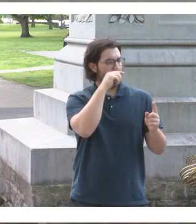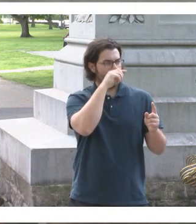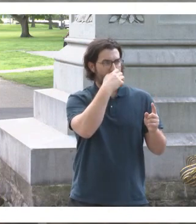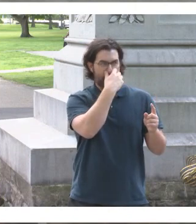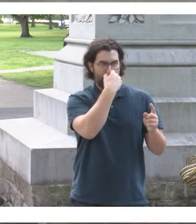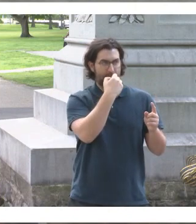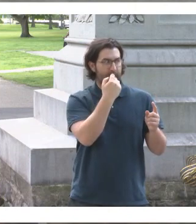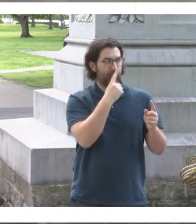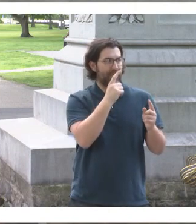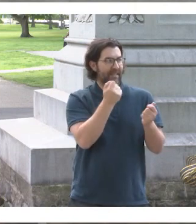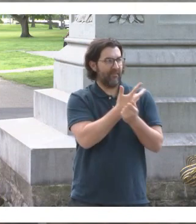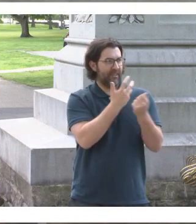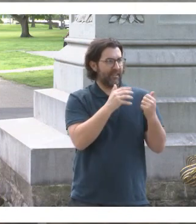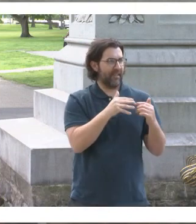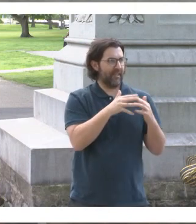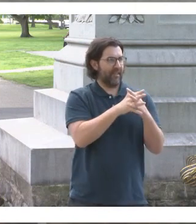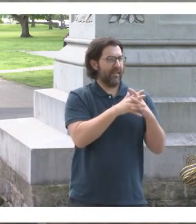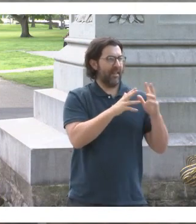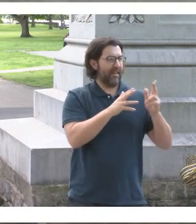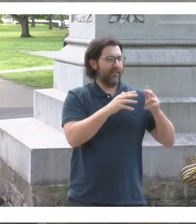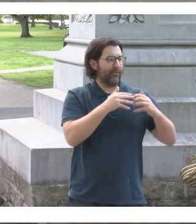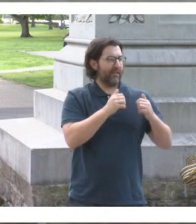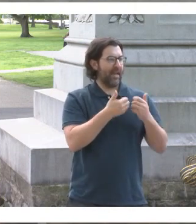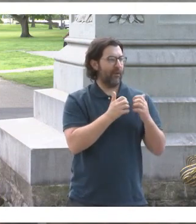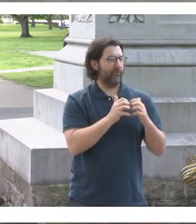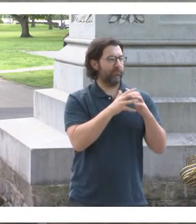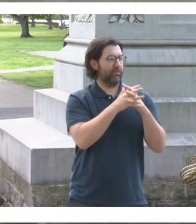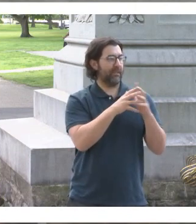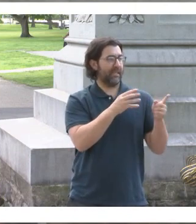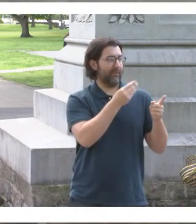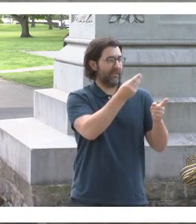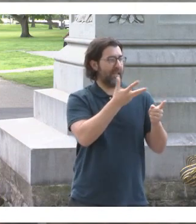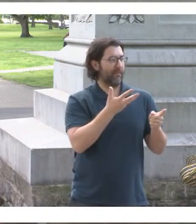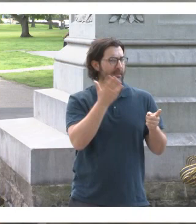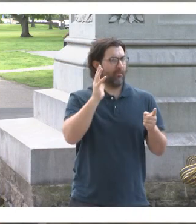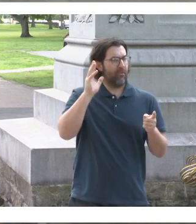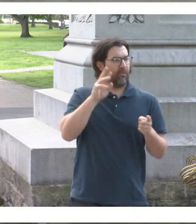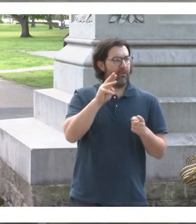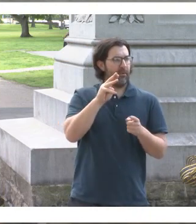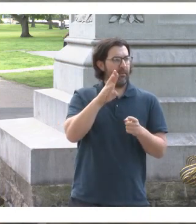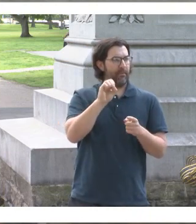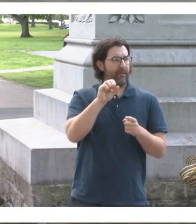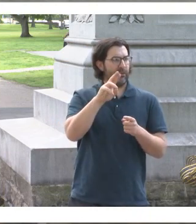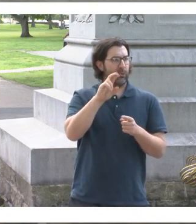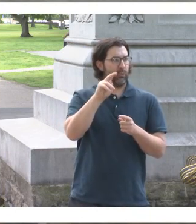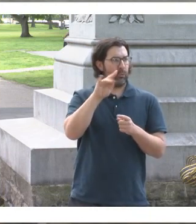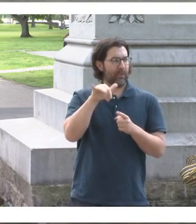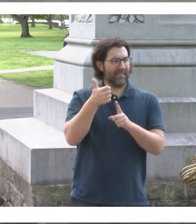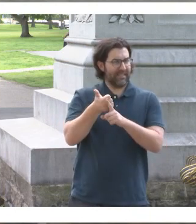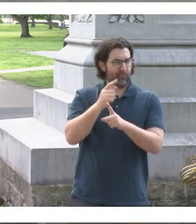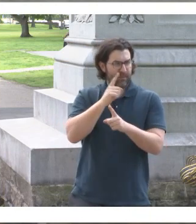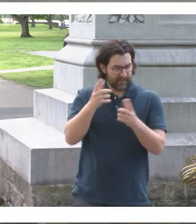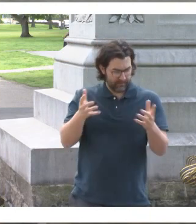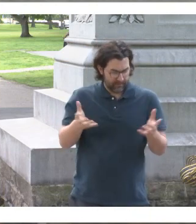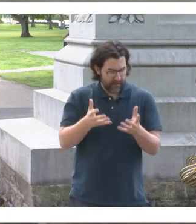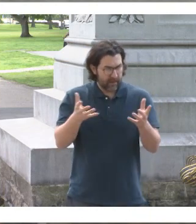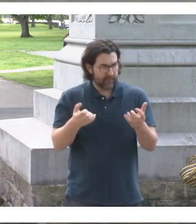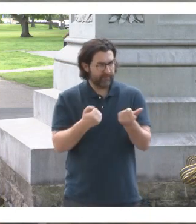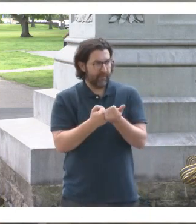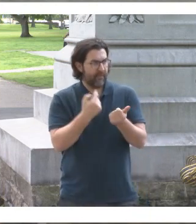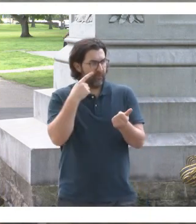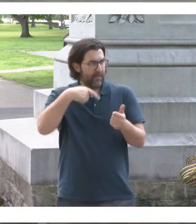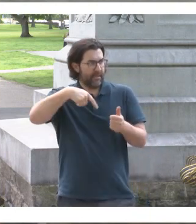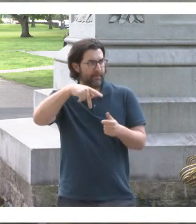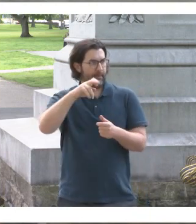of how things got started. And he was telling me how Miss Rooney, way back in the day, really advocated for this park,